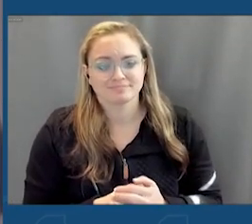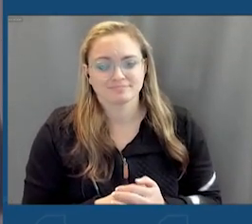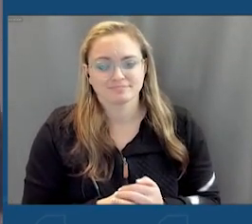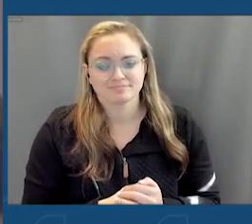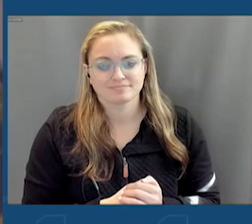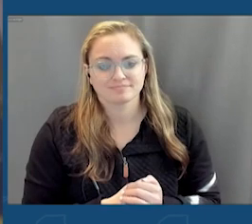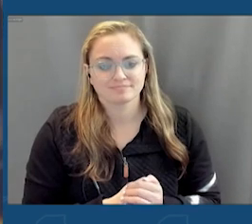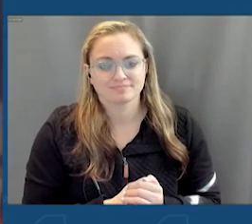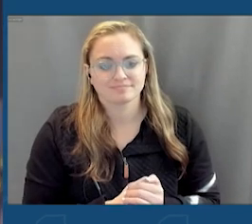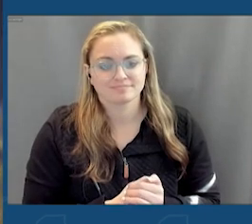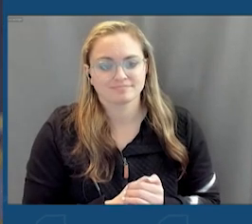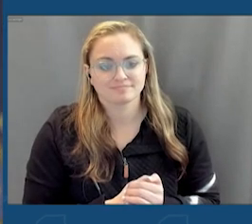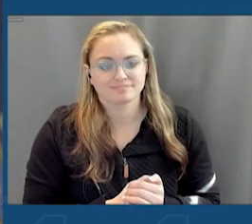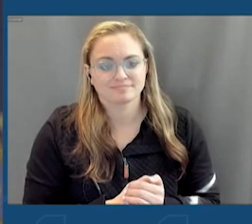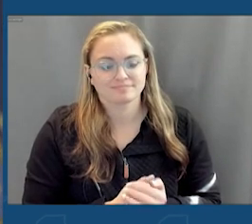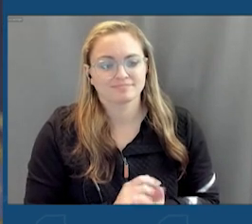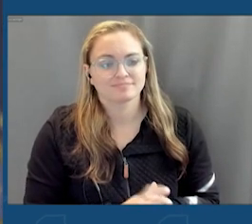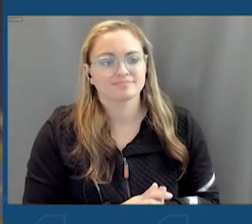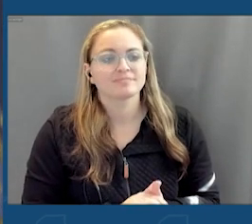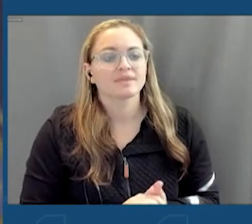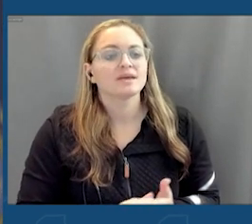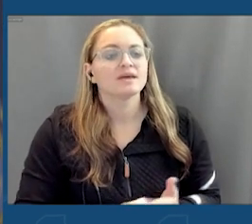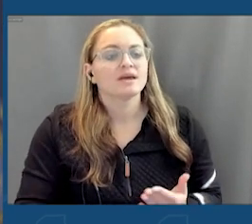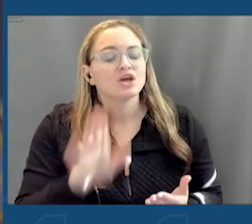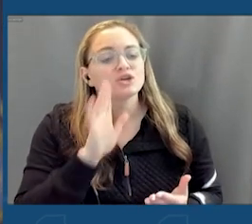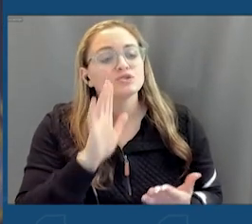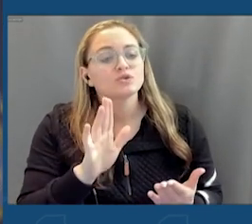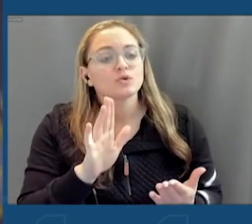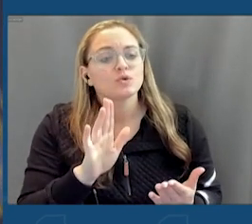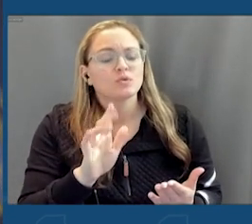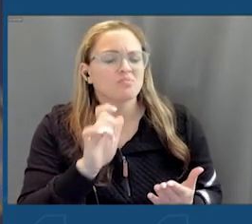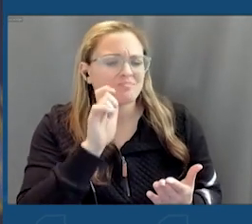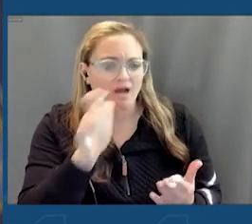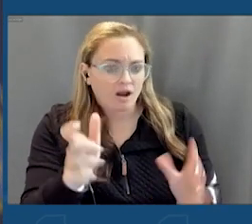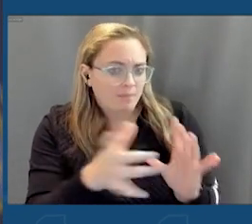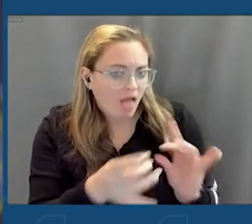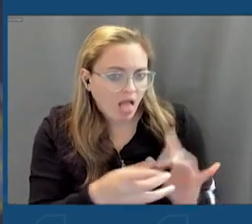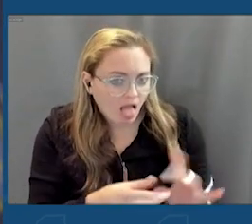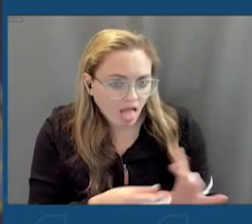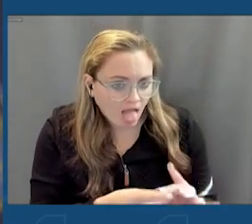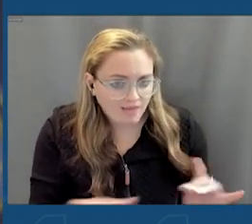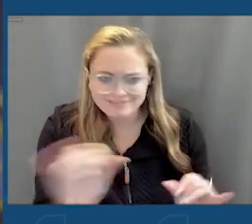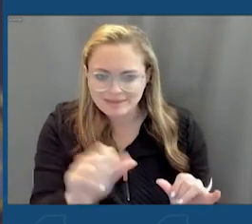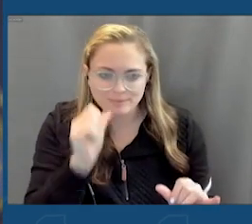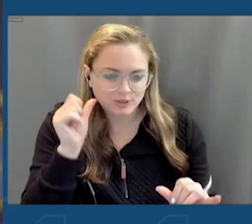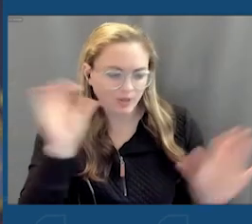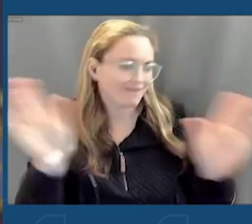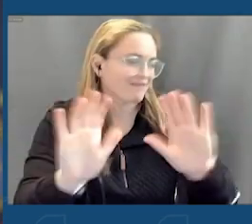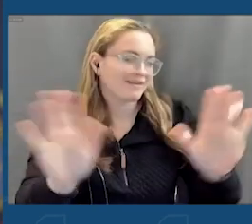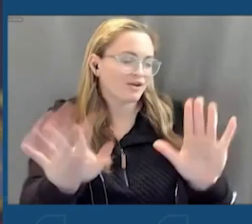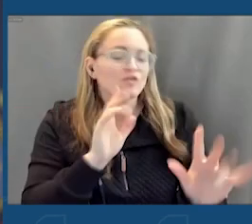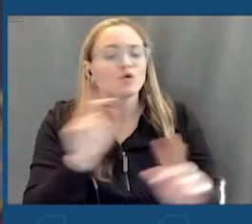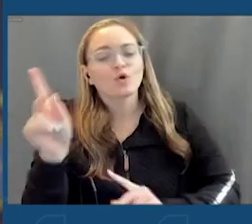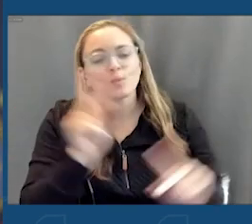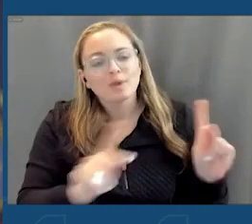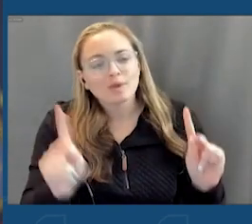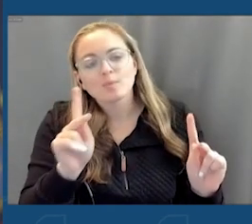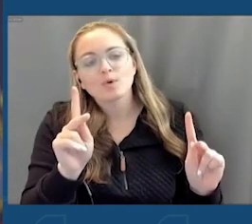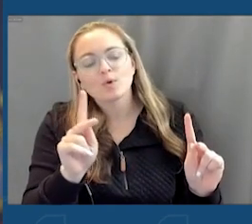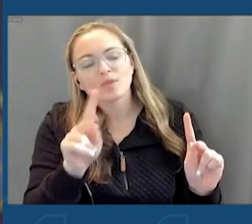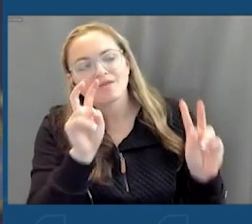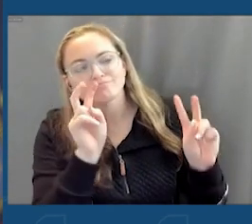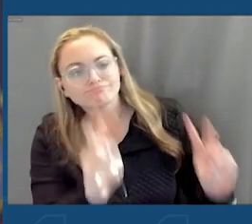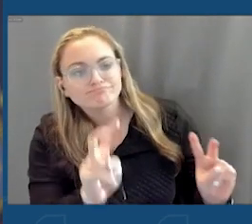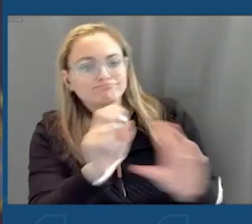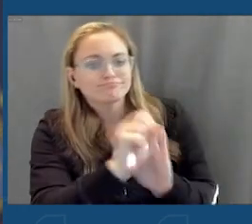Well, I can promise this. Today's remarks will not be as long as yesterday's. For those of you who followed the state of the state, and